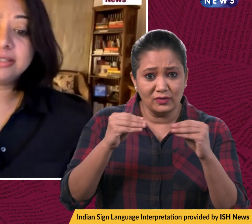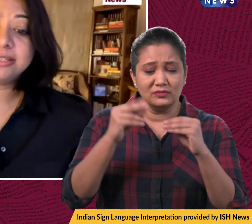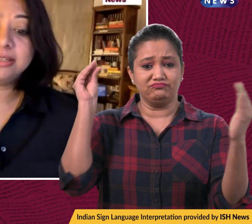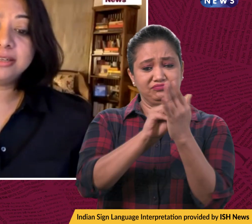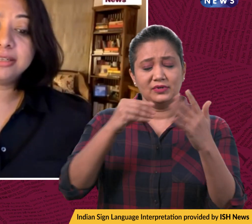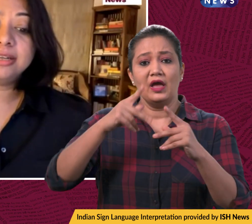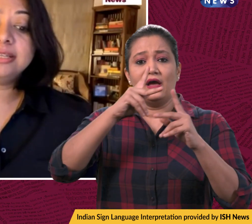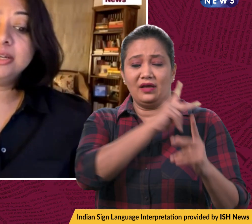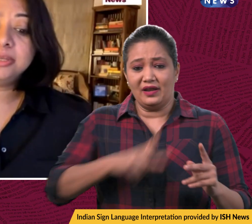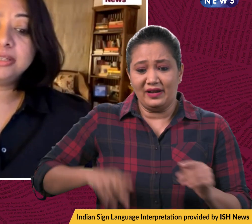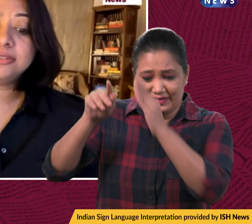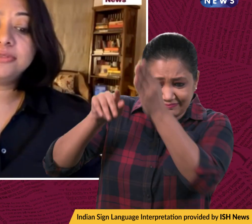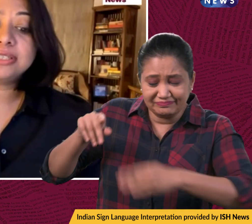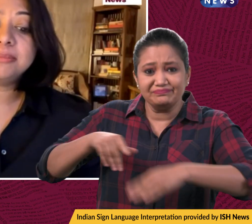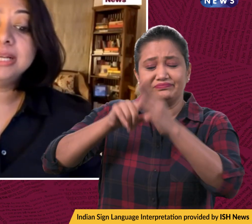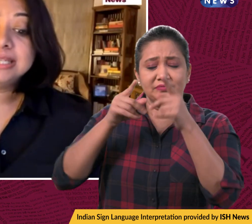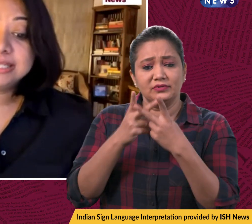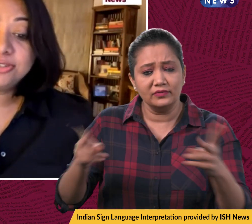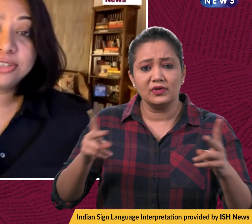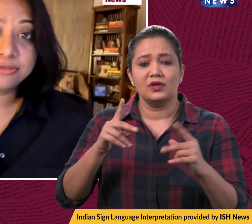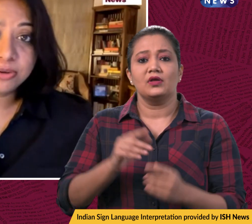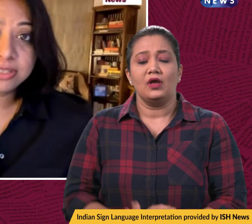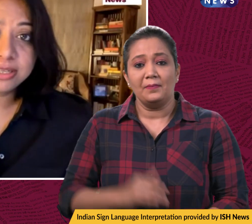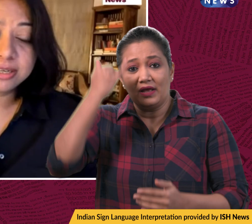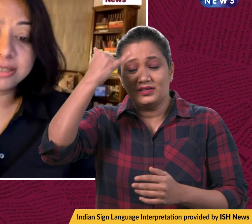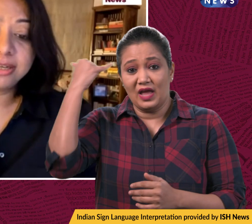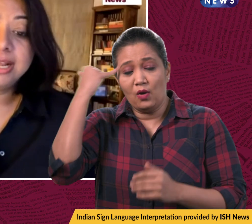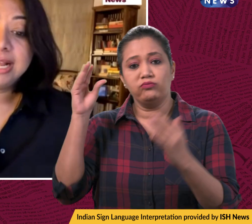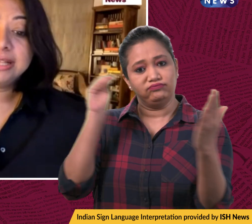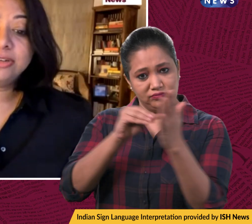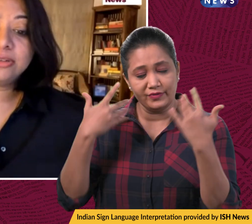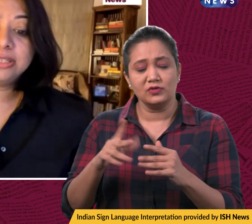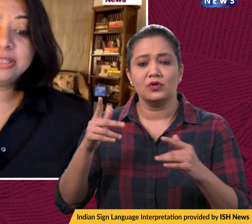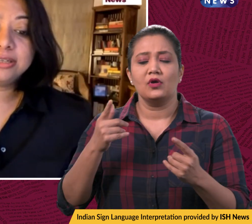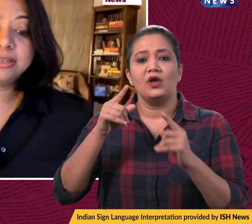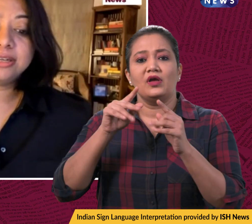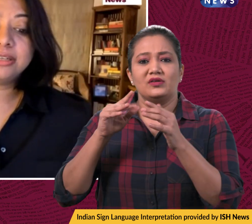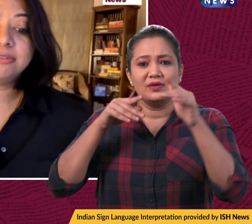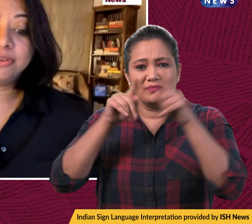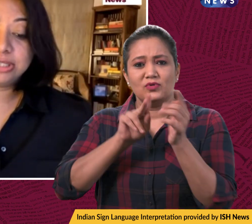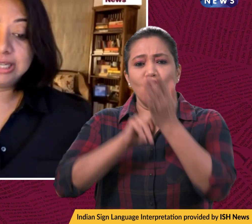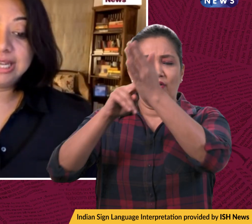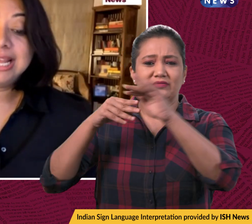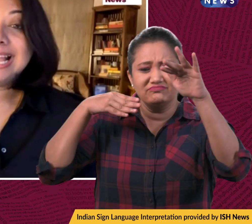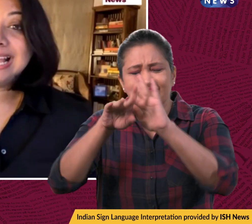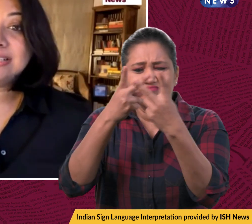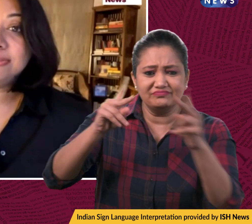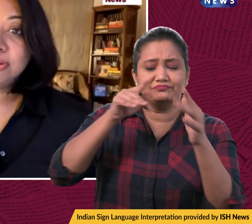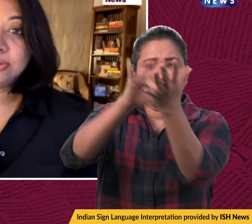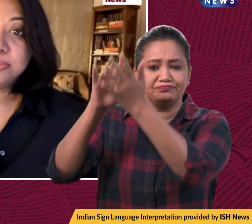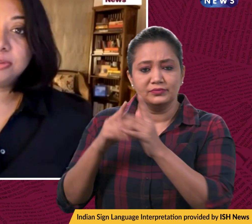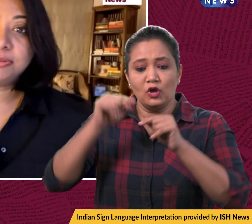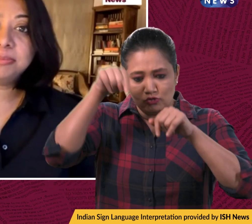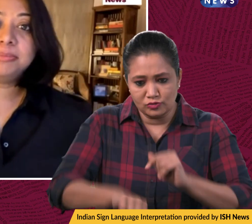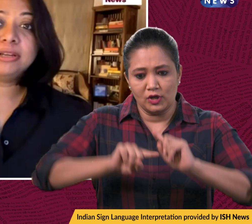the Ghats in Karnataka, yellow alerts for some districts of coastal Karnataka and the north interior Karnataka for today and